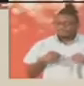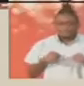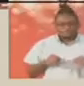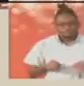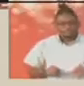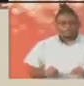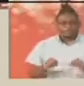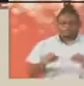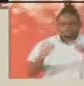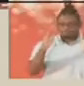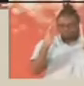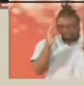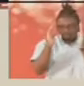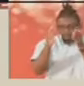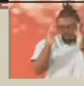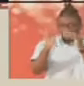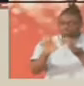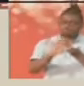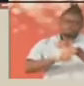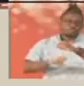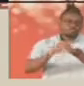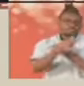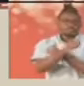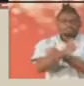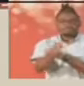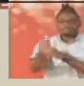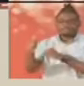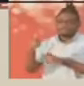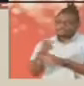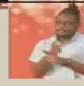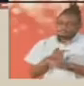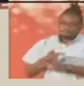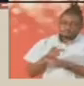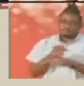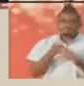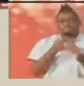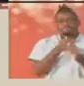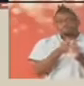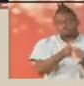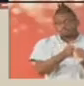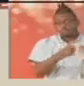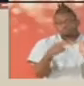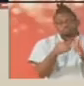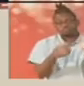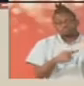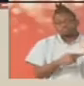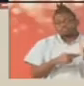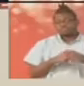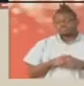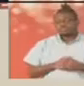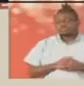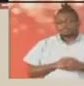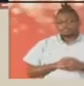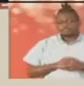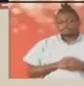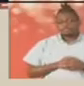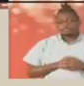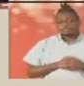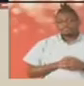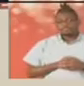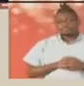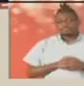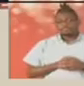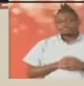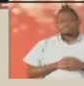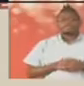and adhere to the COVID-19 protocols to protect ourselves and our loved ones. We do have low COVID-19 numbers at this time, which